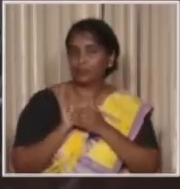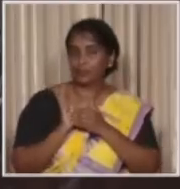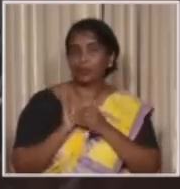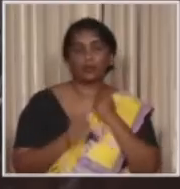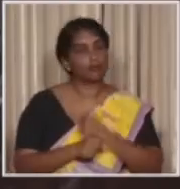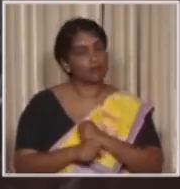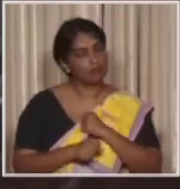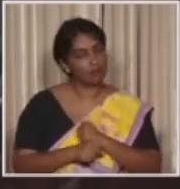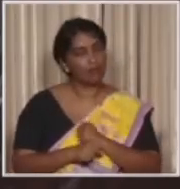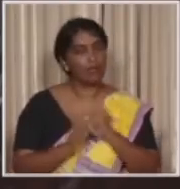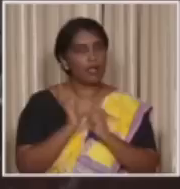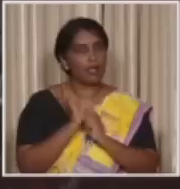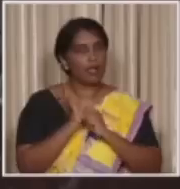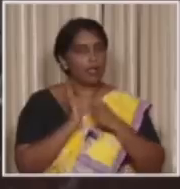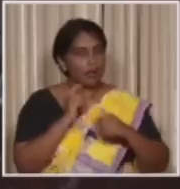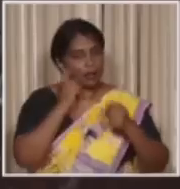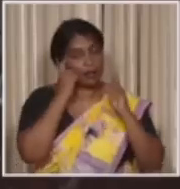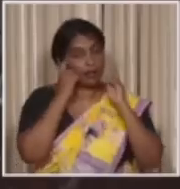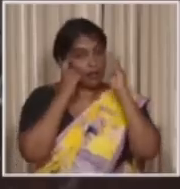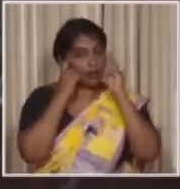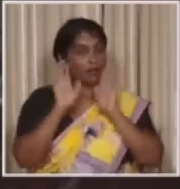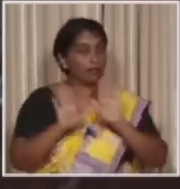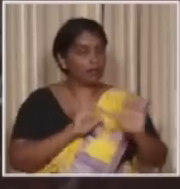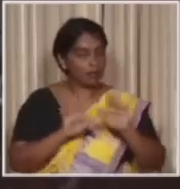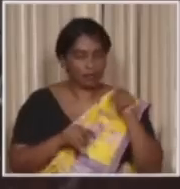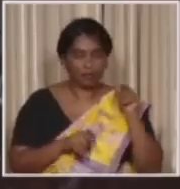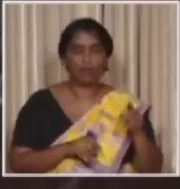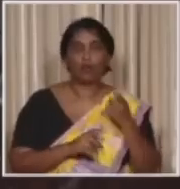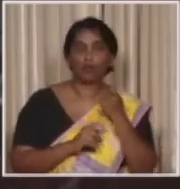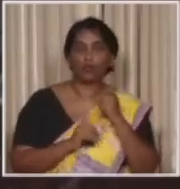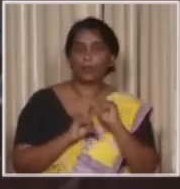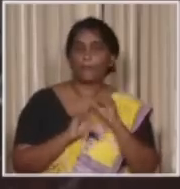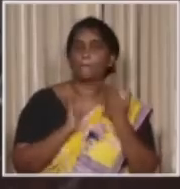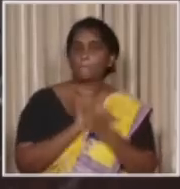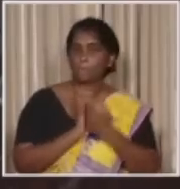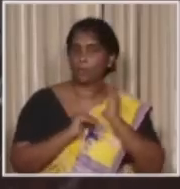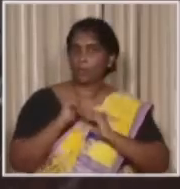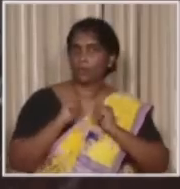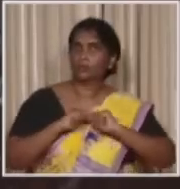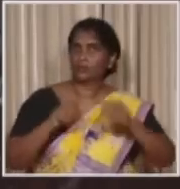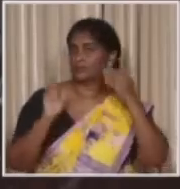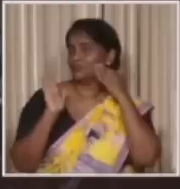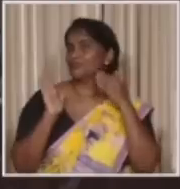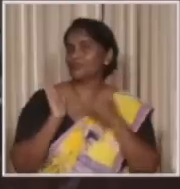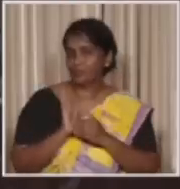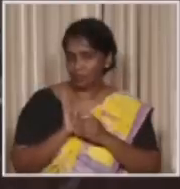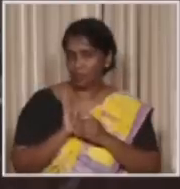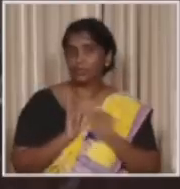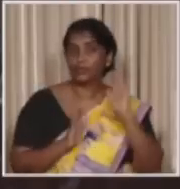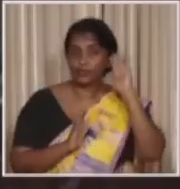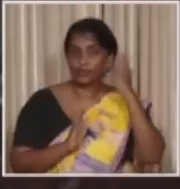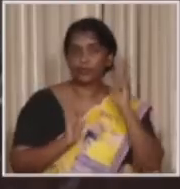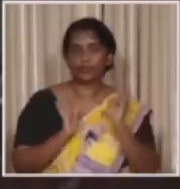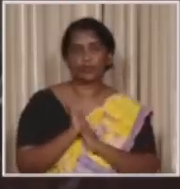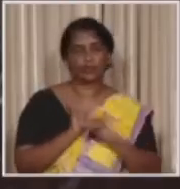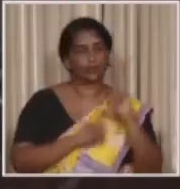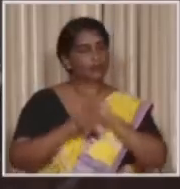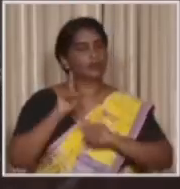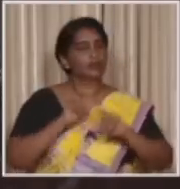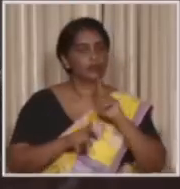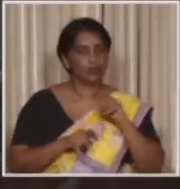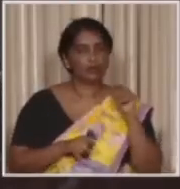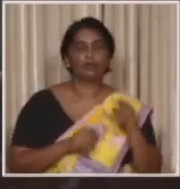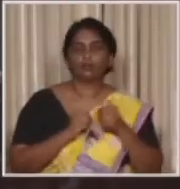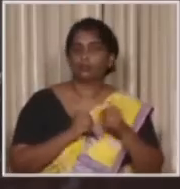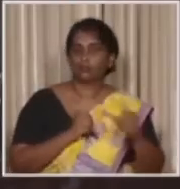and implementation of monetary policy by Central Bank of Sri Lanka during 90 then the dates again